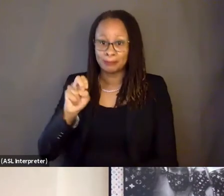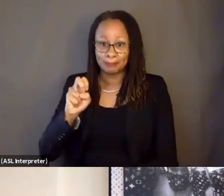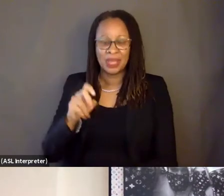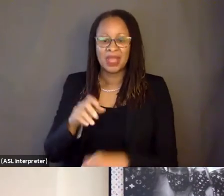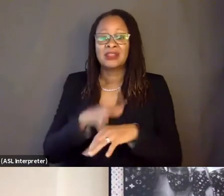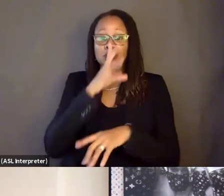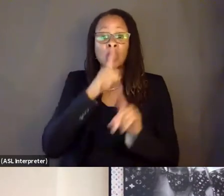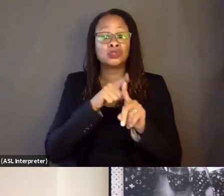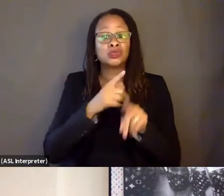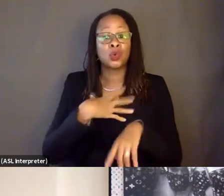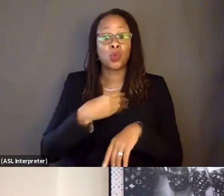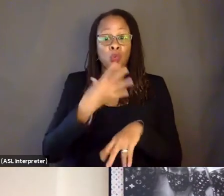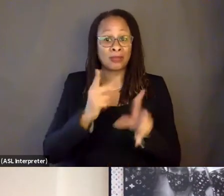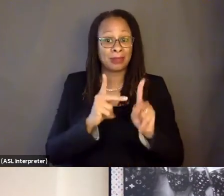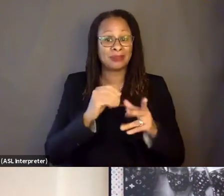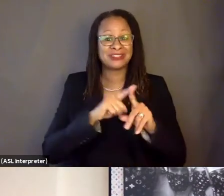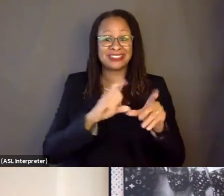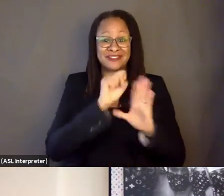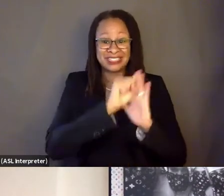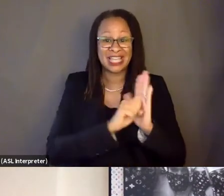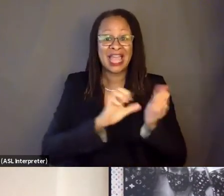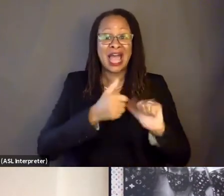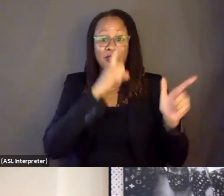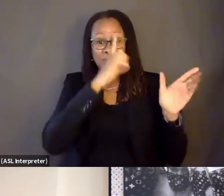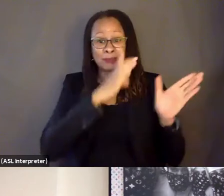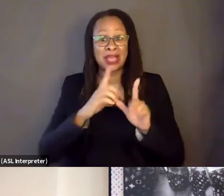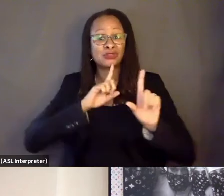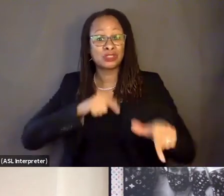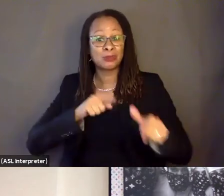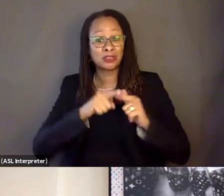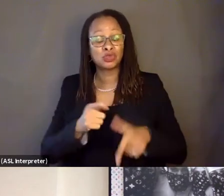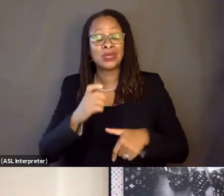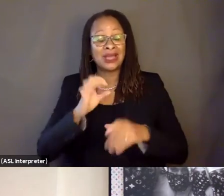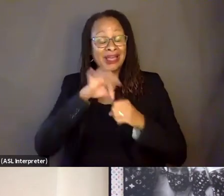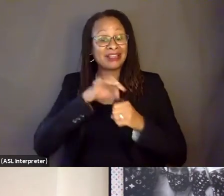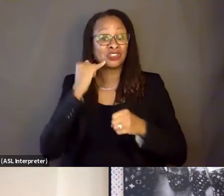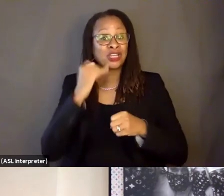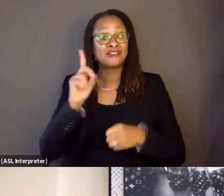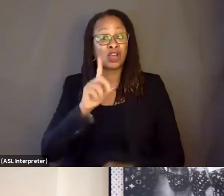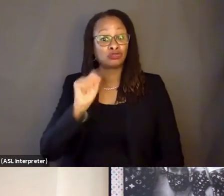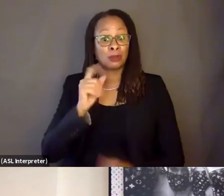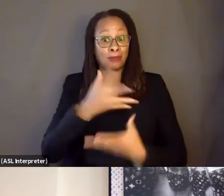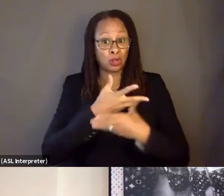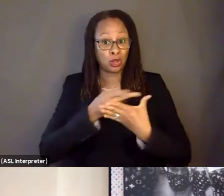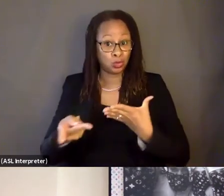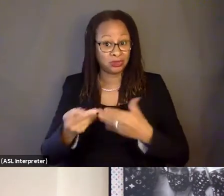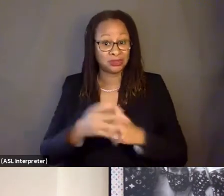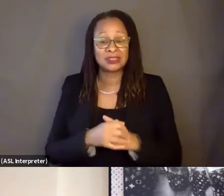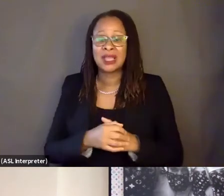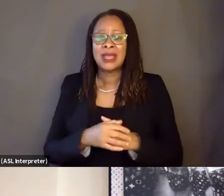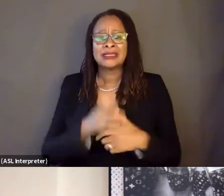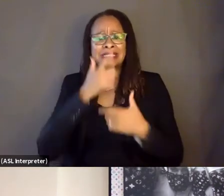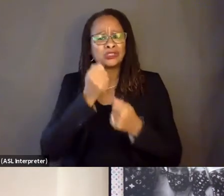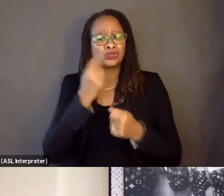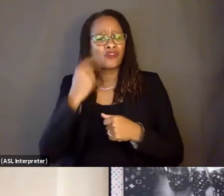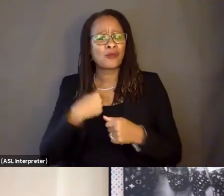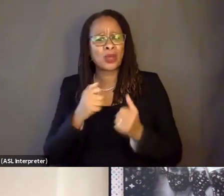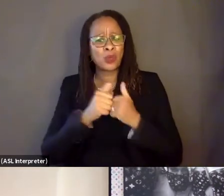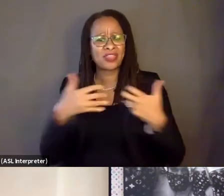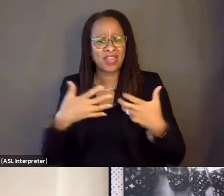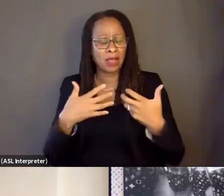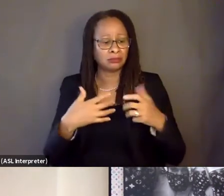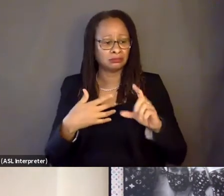they plan to respond to the election if Donald Trump should lose. And it was interesting to me, without being partisan,